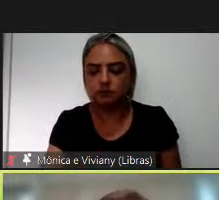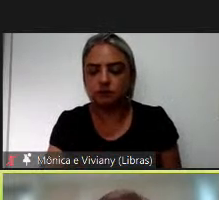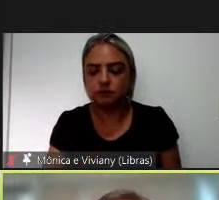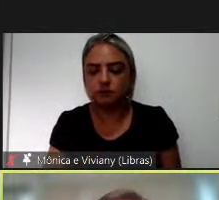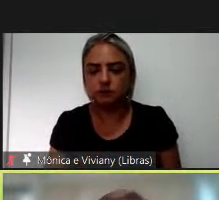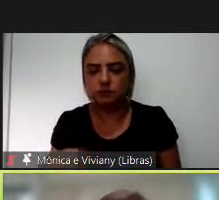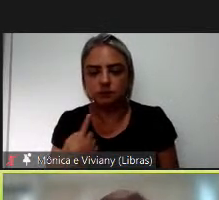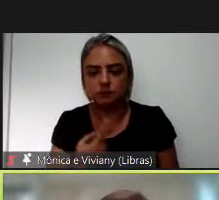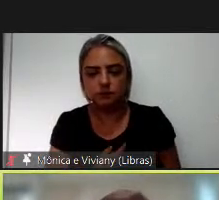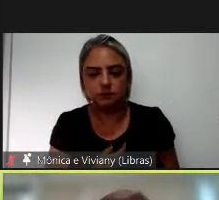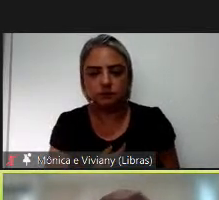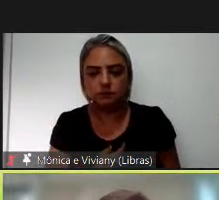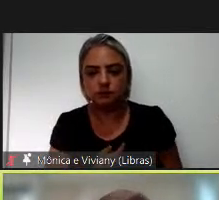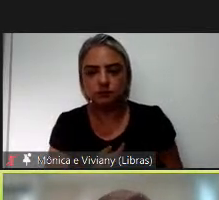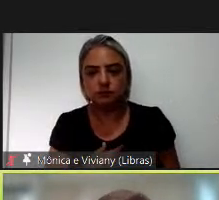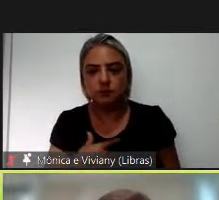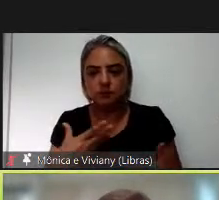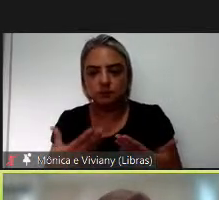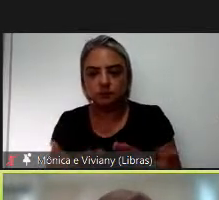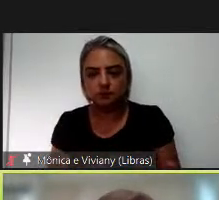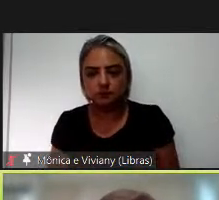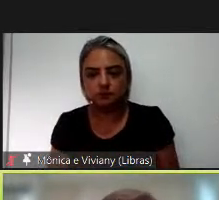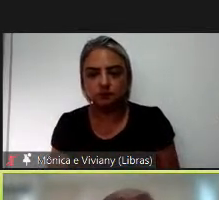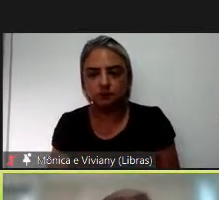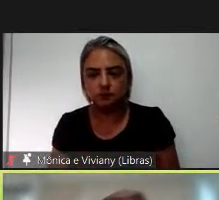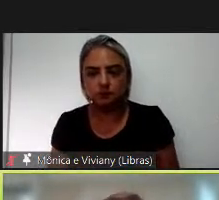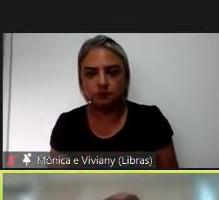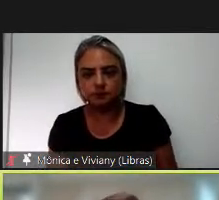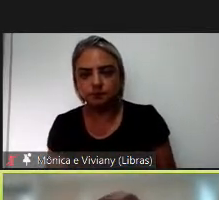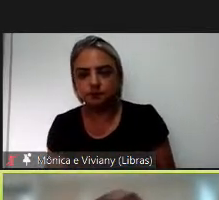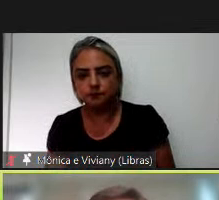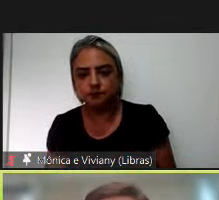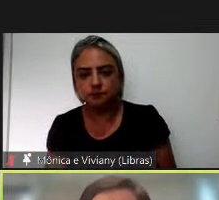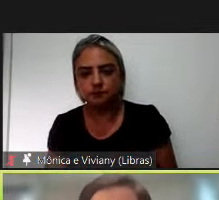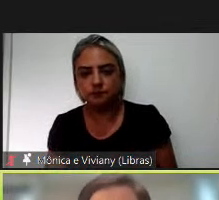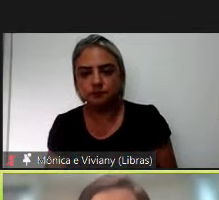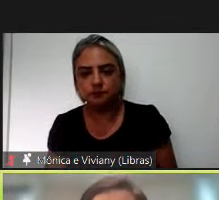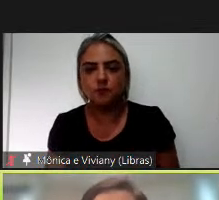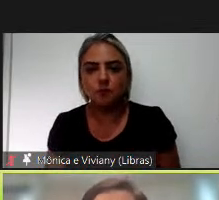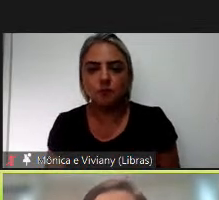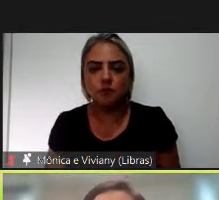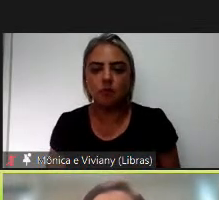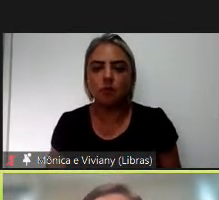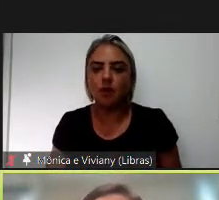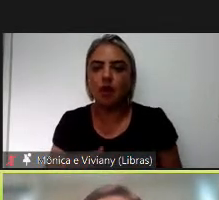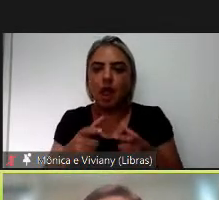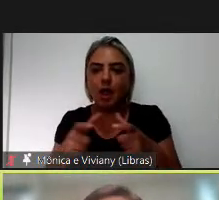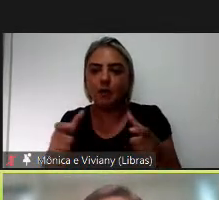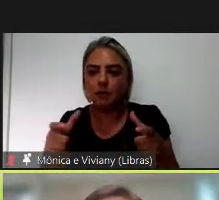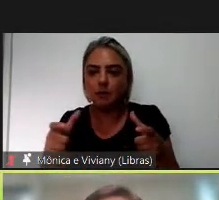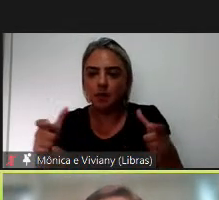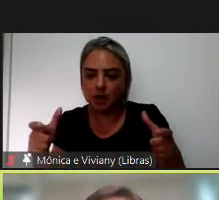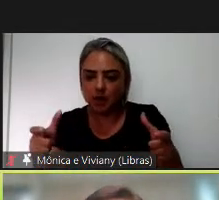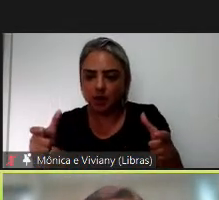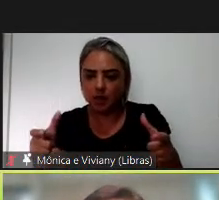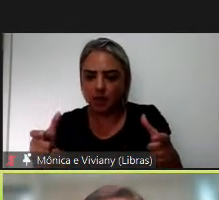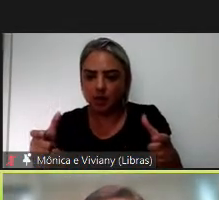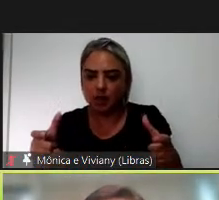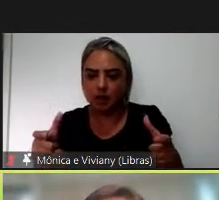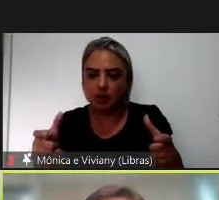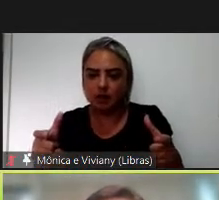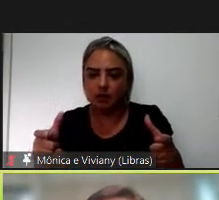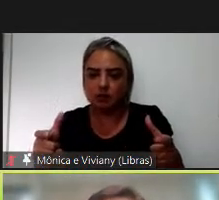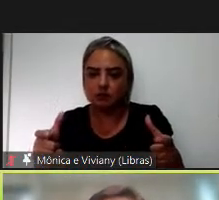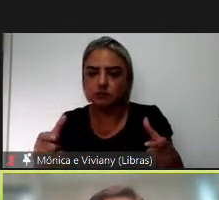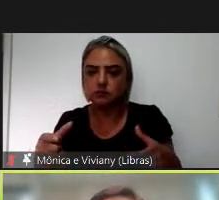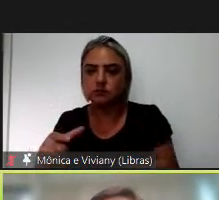So today in SUS, we have 26,000 dietists. Of course, we need to